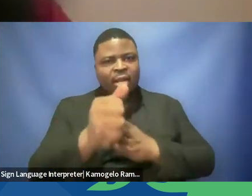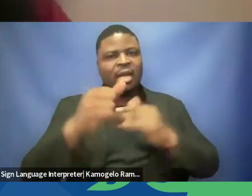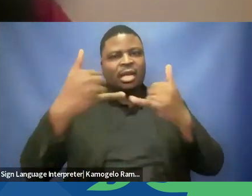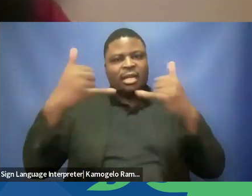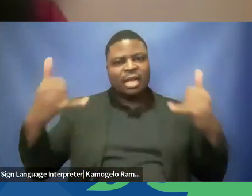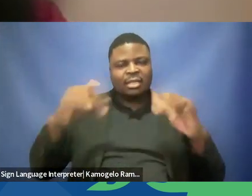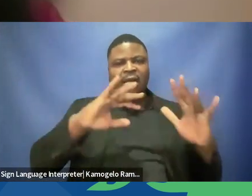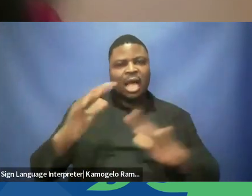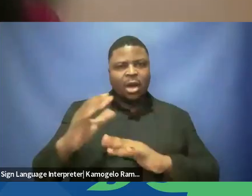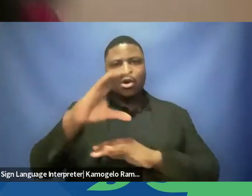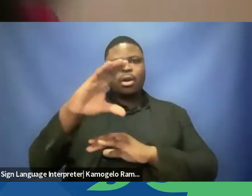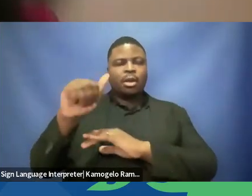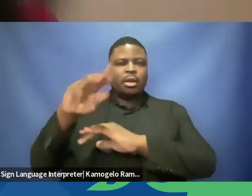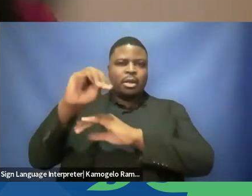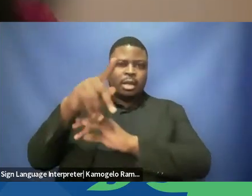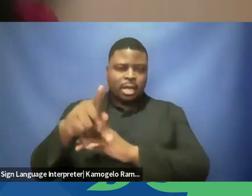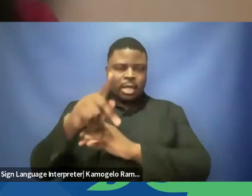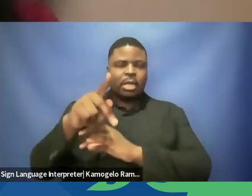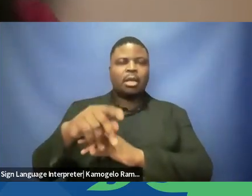to chemsex.